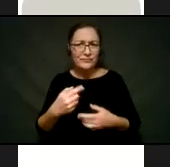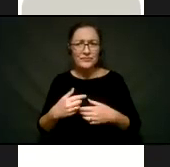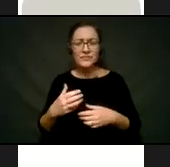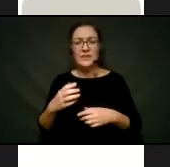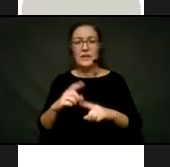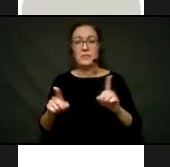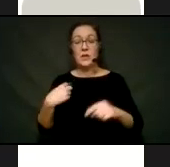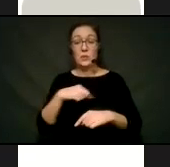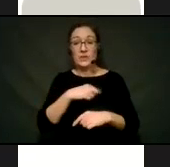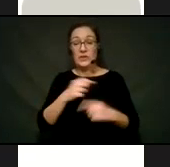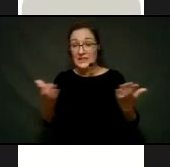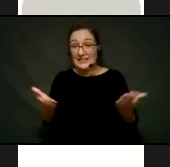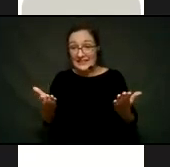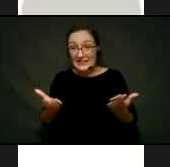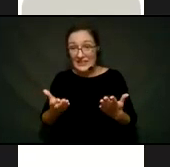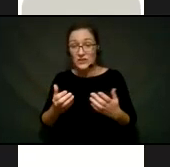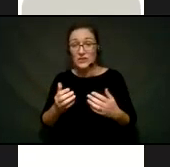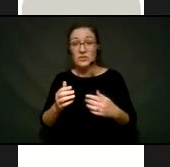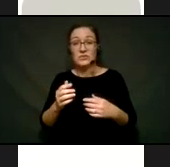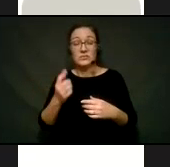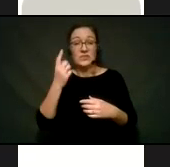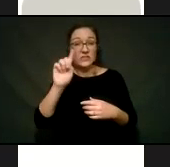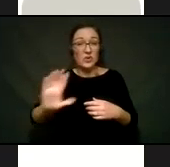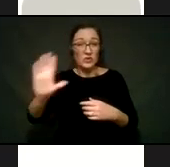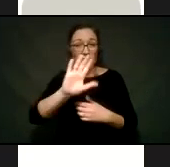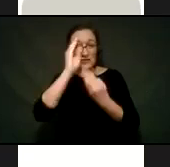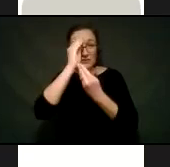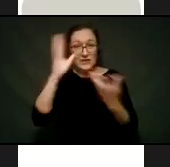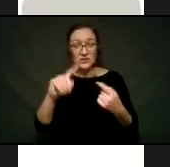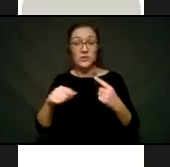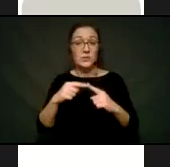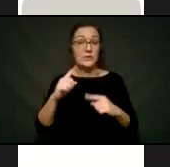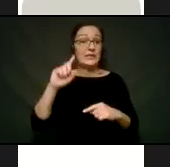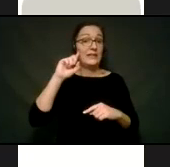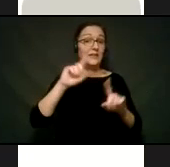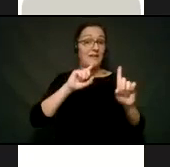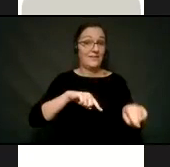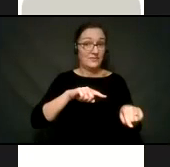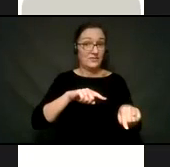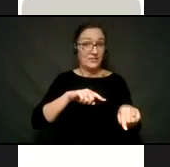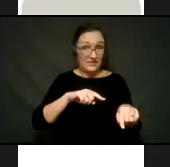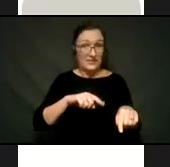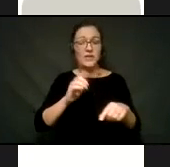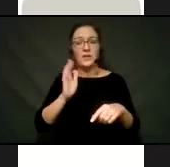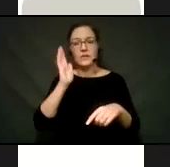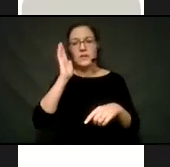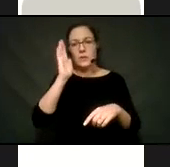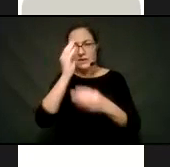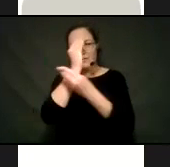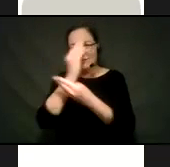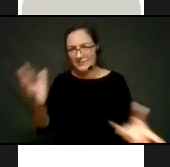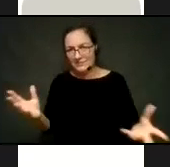as a trusted resource for you, and that Okay. as soon as we get answer to those questions, there are mechanisms